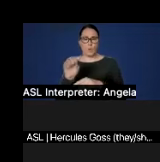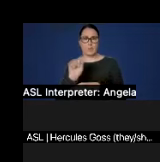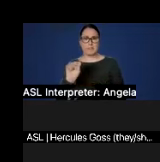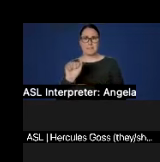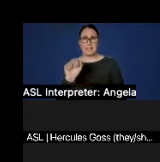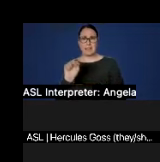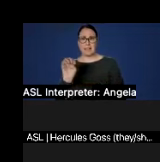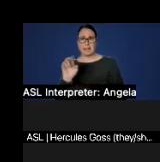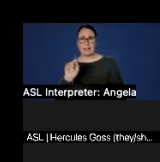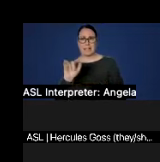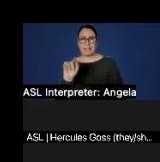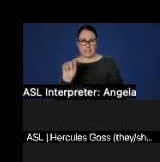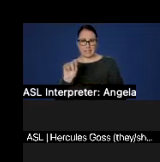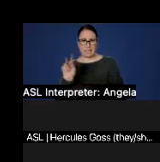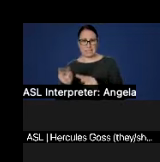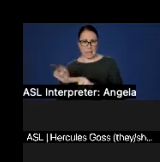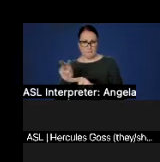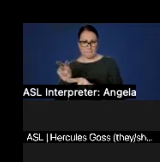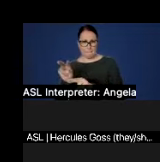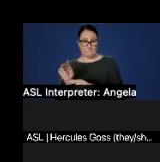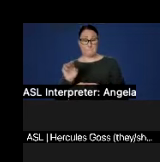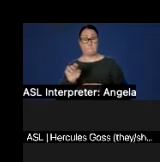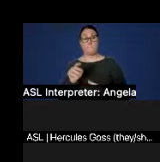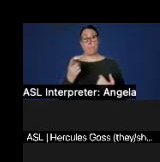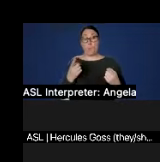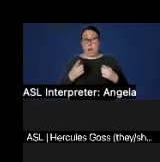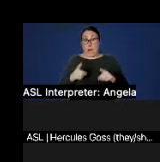done, the doctor